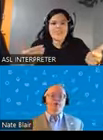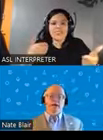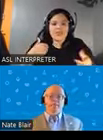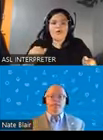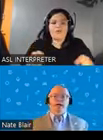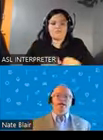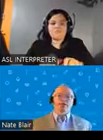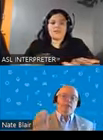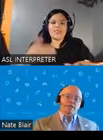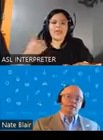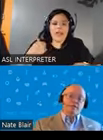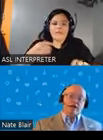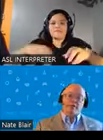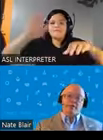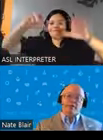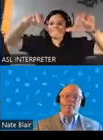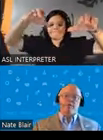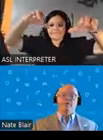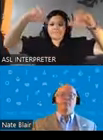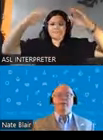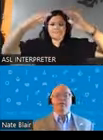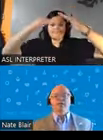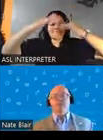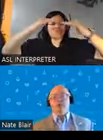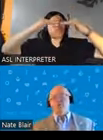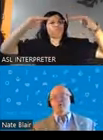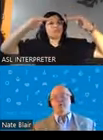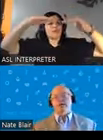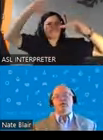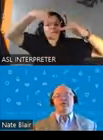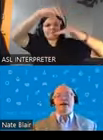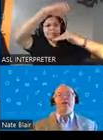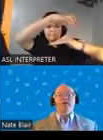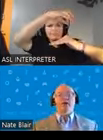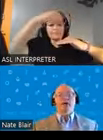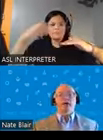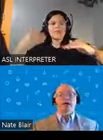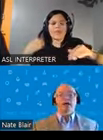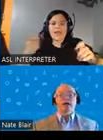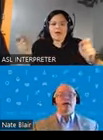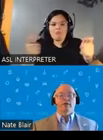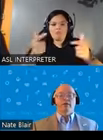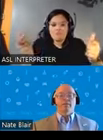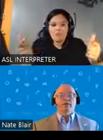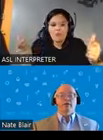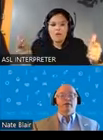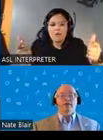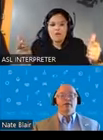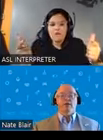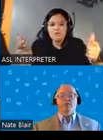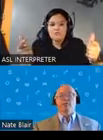suitable rooftops. As you can see in the graphic, there are a couple of buildings or homes without